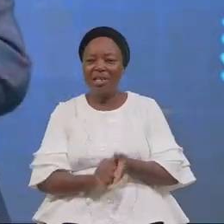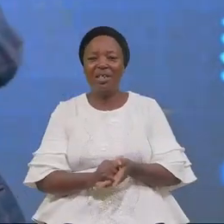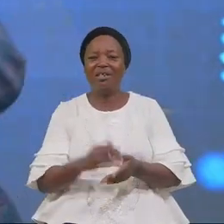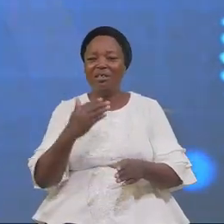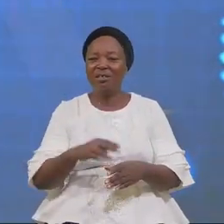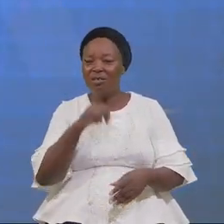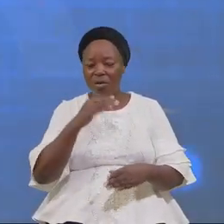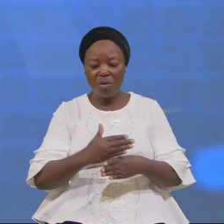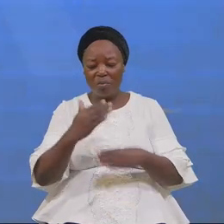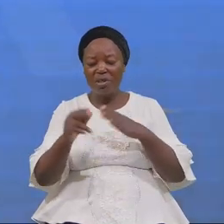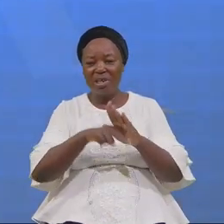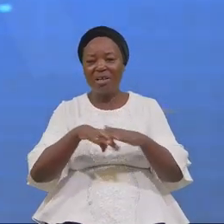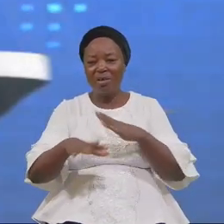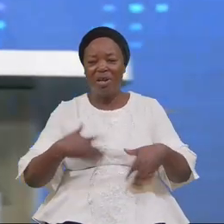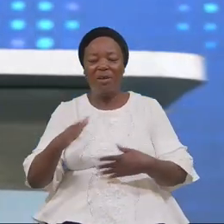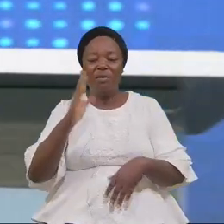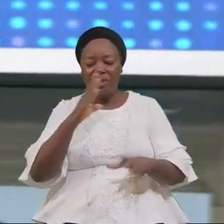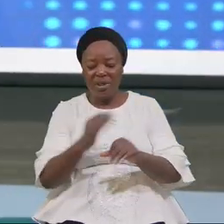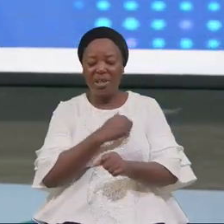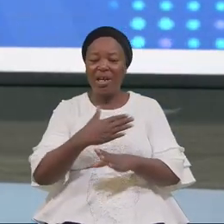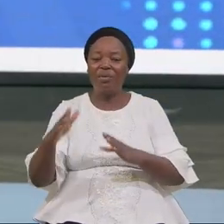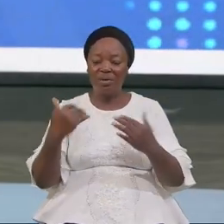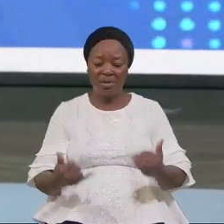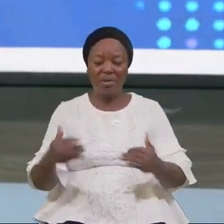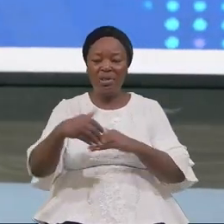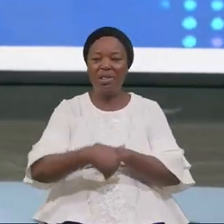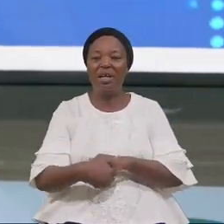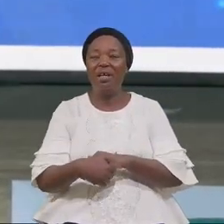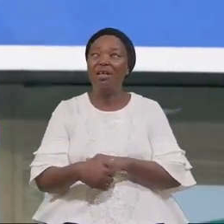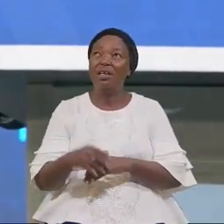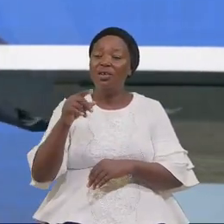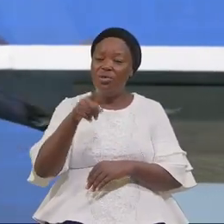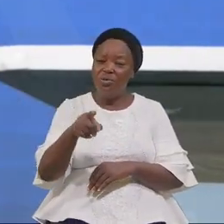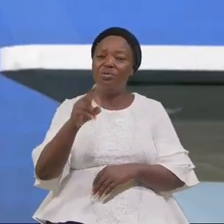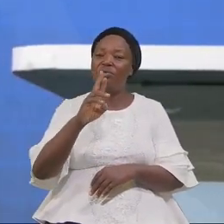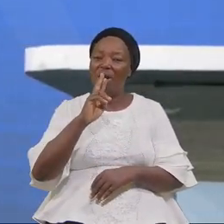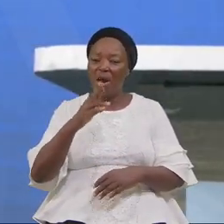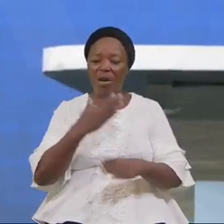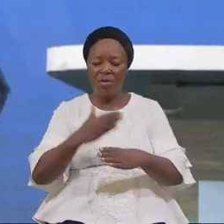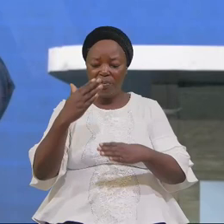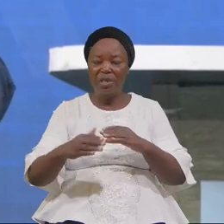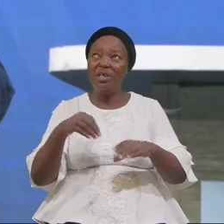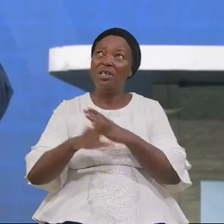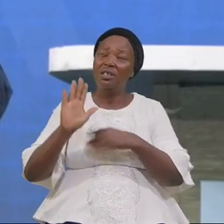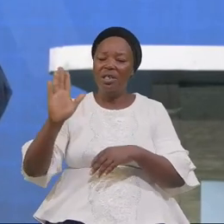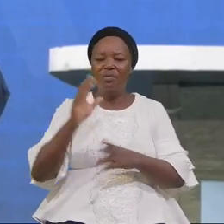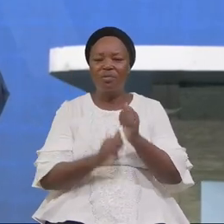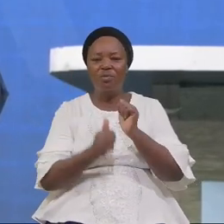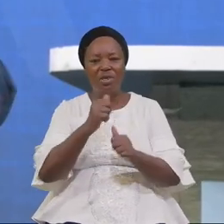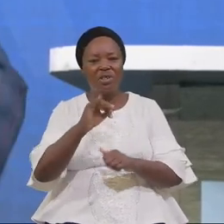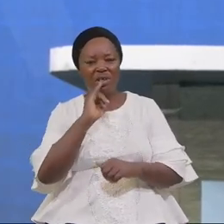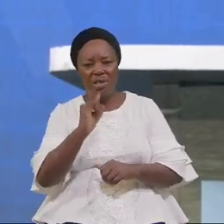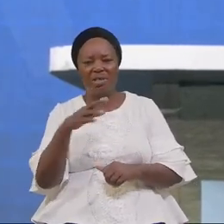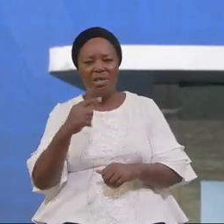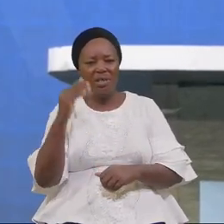will be taken away. Tonight, ye are complete in him, which is the